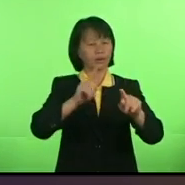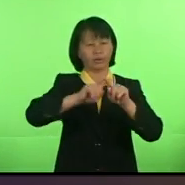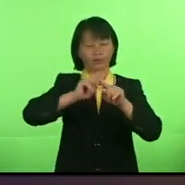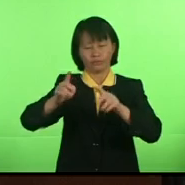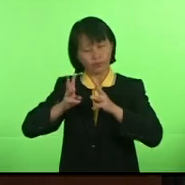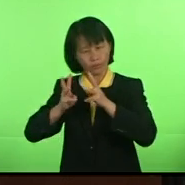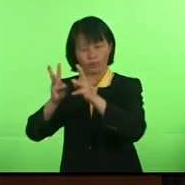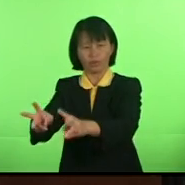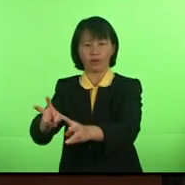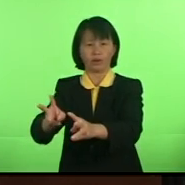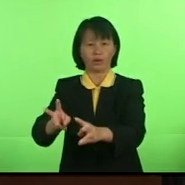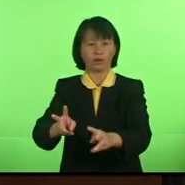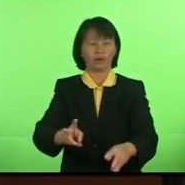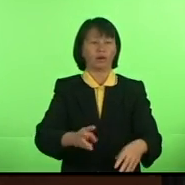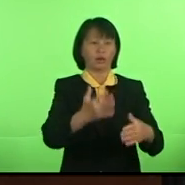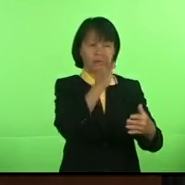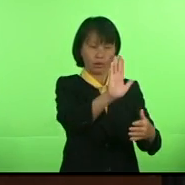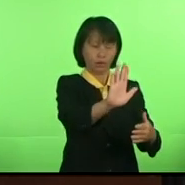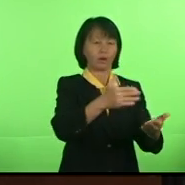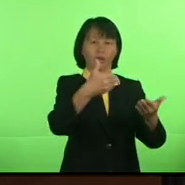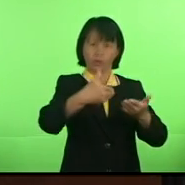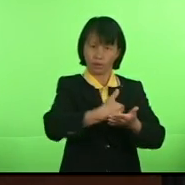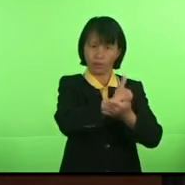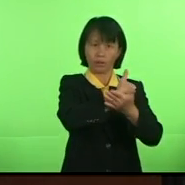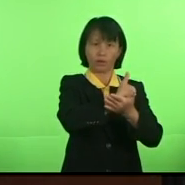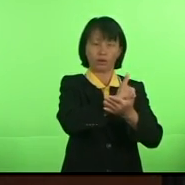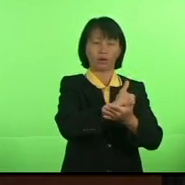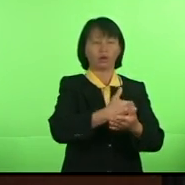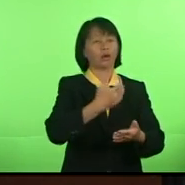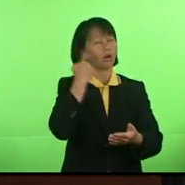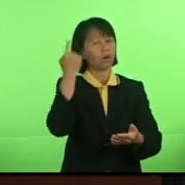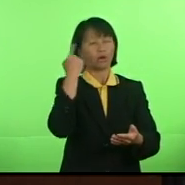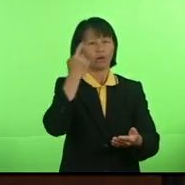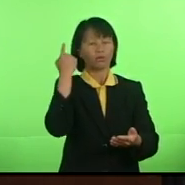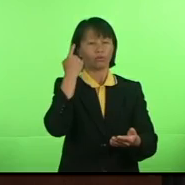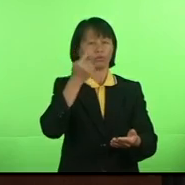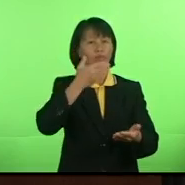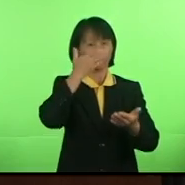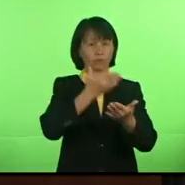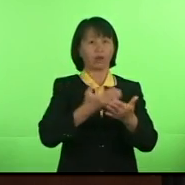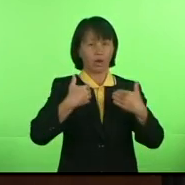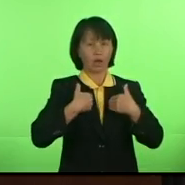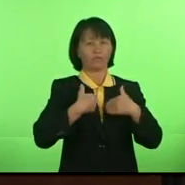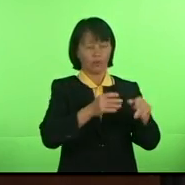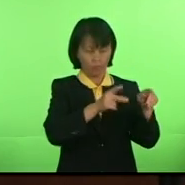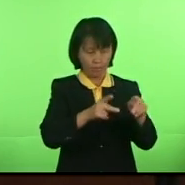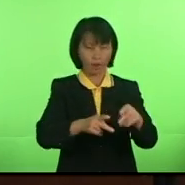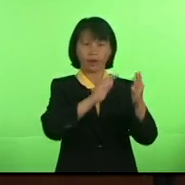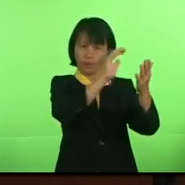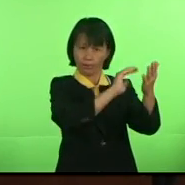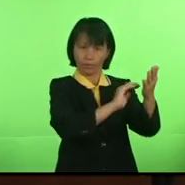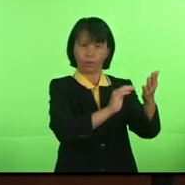this stage. As a beginner, it is always good to have an outline or a plan for your